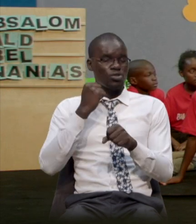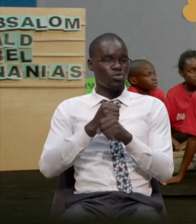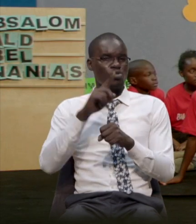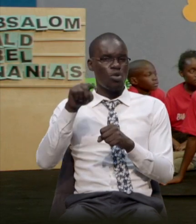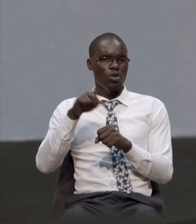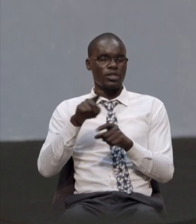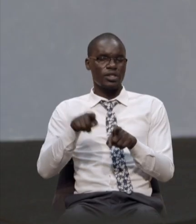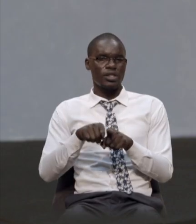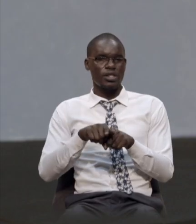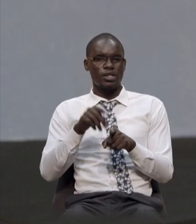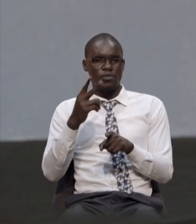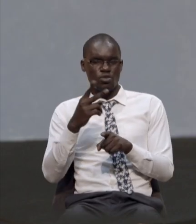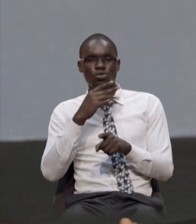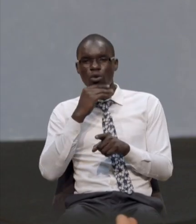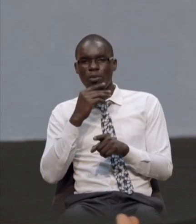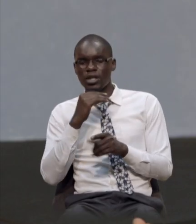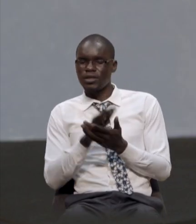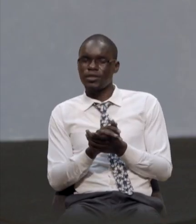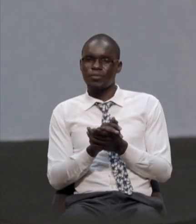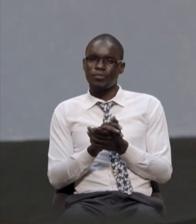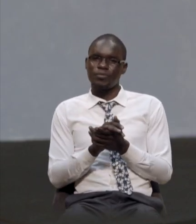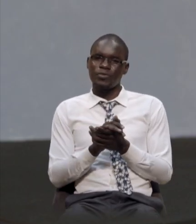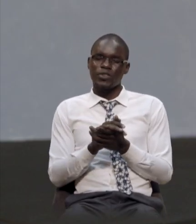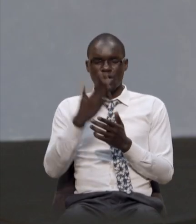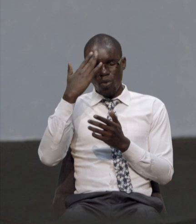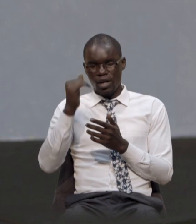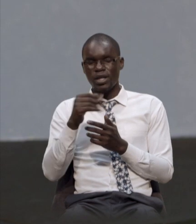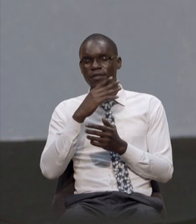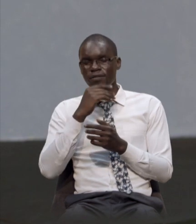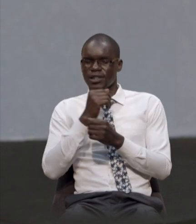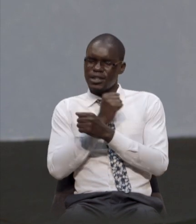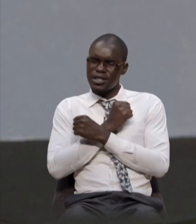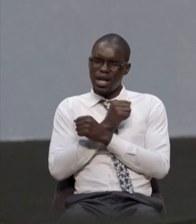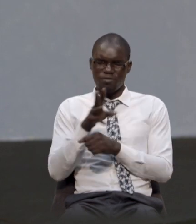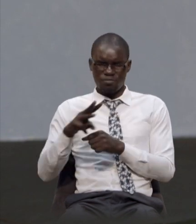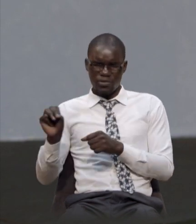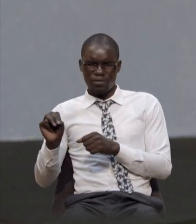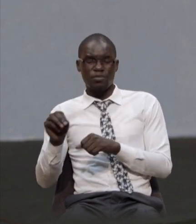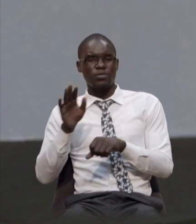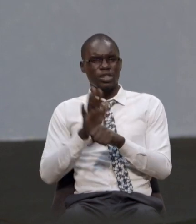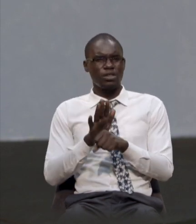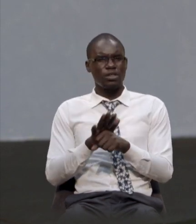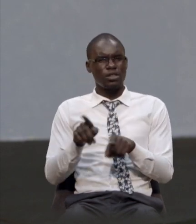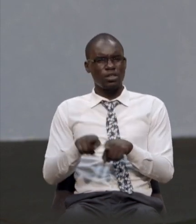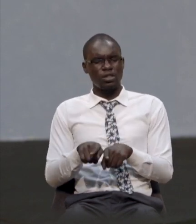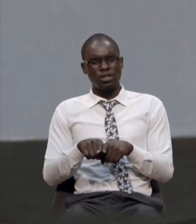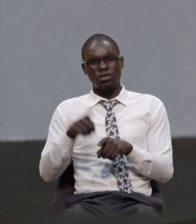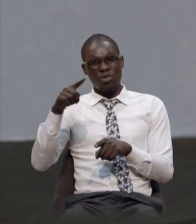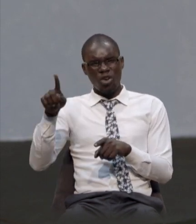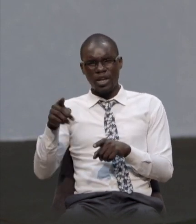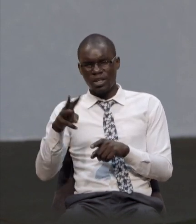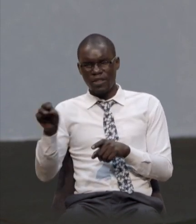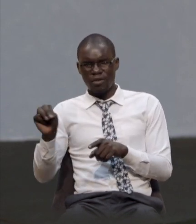of Priest Eli, because the dad loved them so much that he never even rebuked them. He never corrected them.